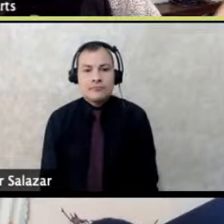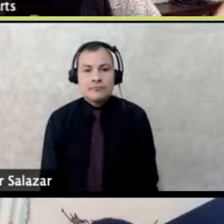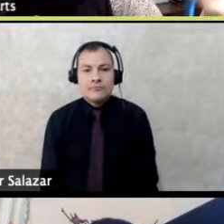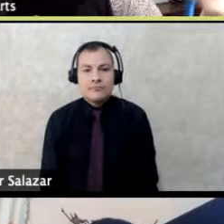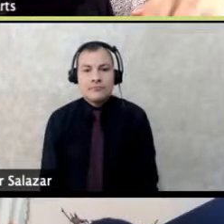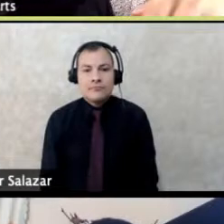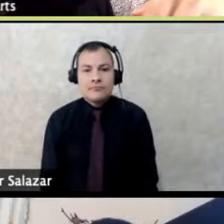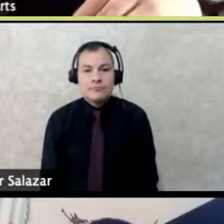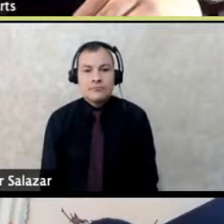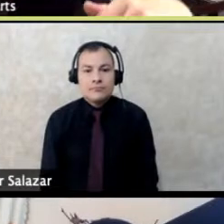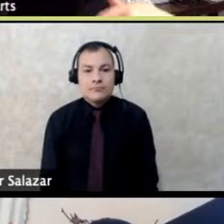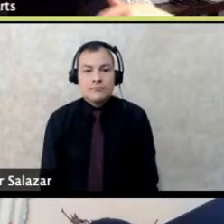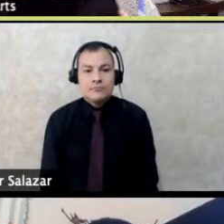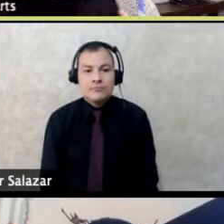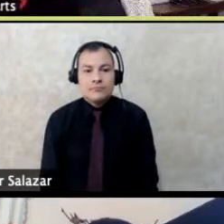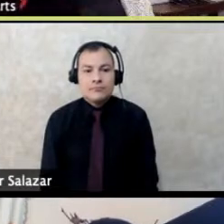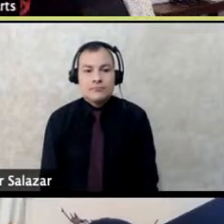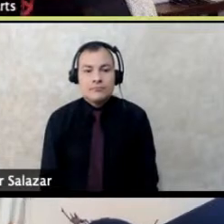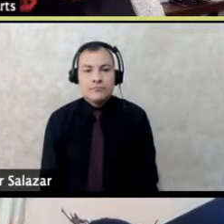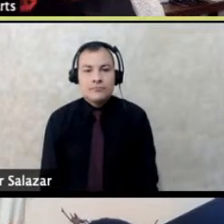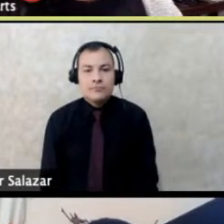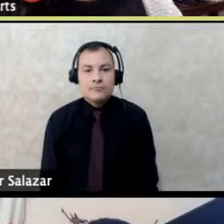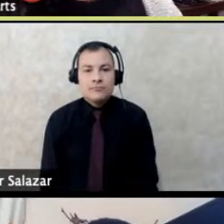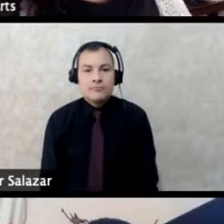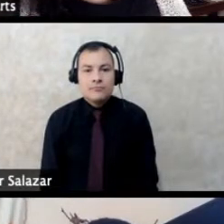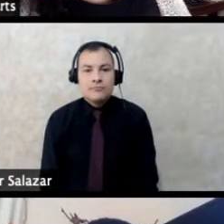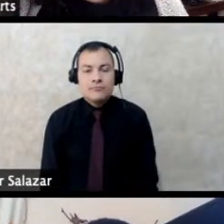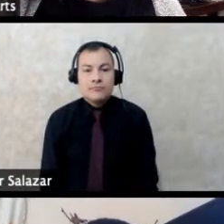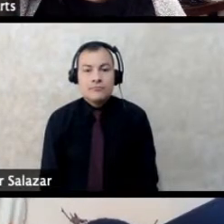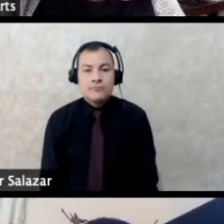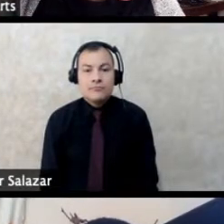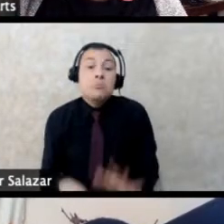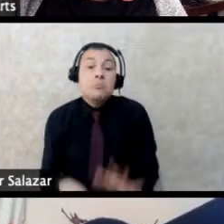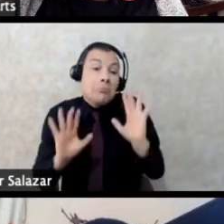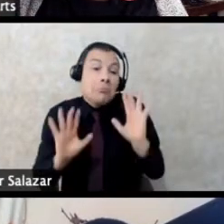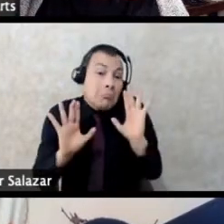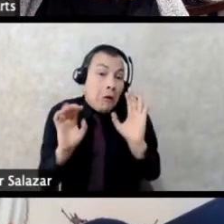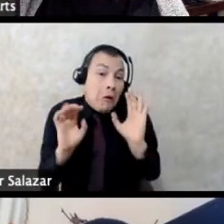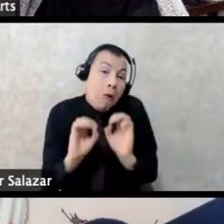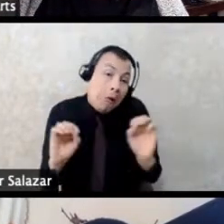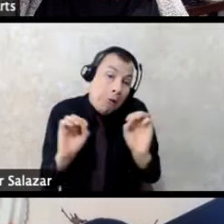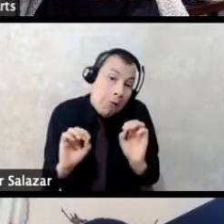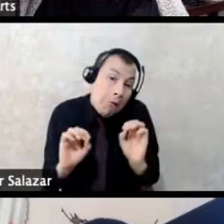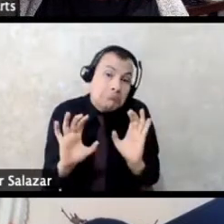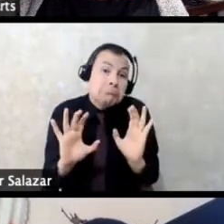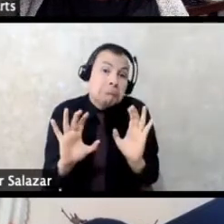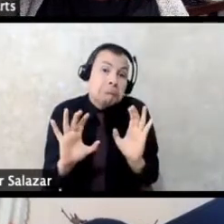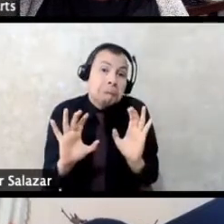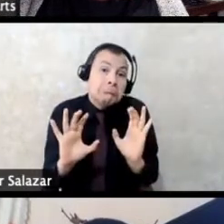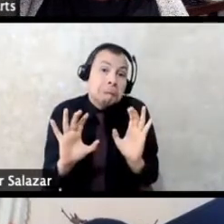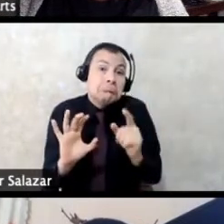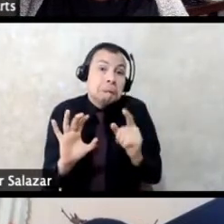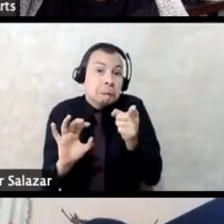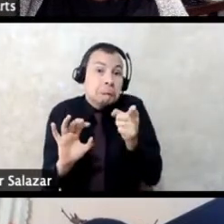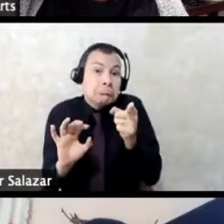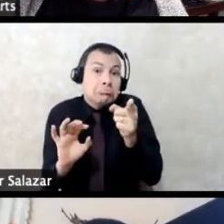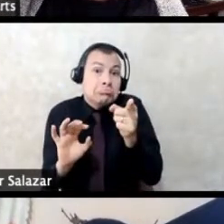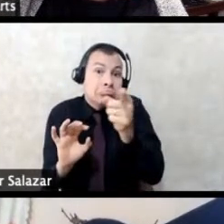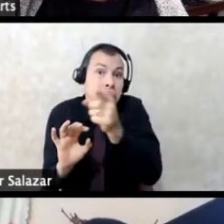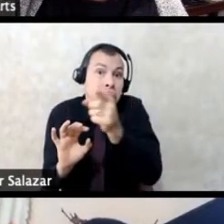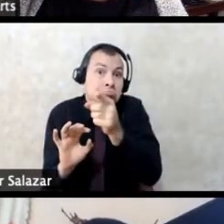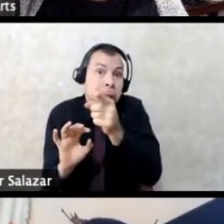currently? O si sencillamente estamos esperando que todo se calme para